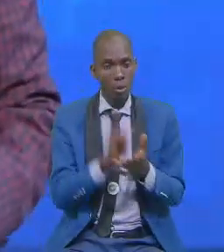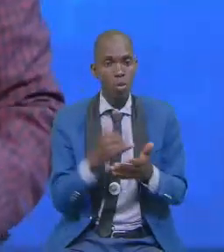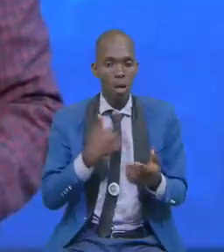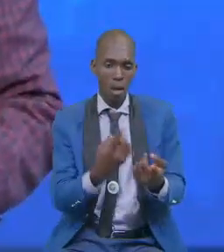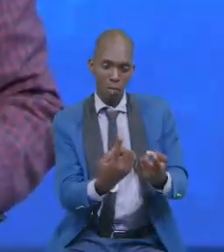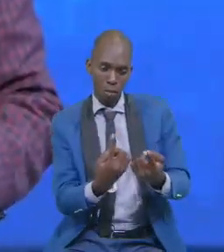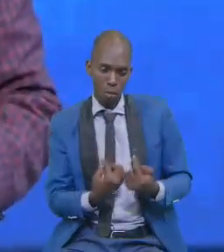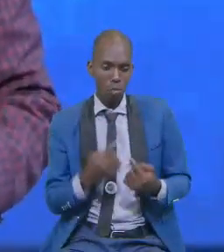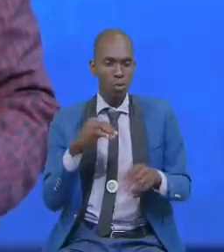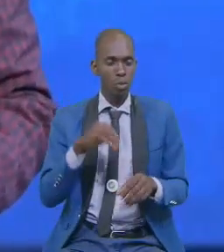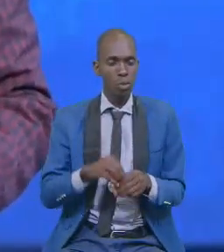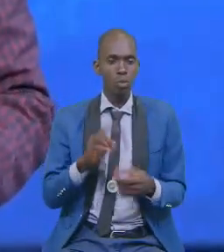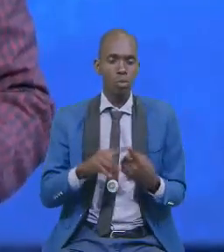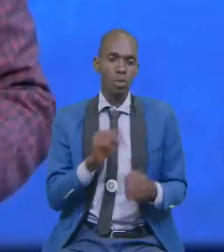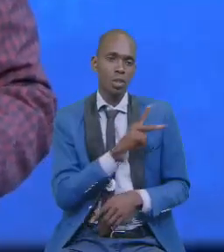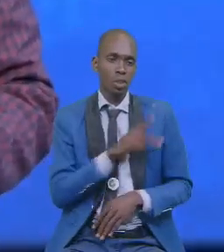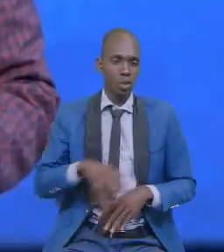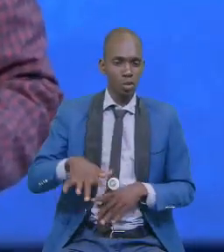of God.